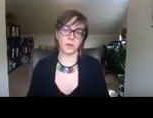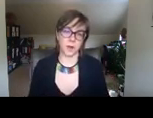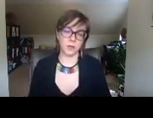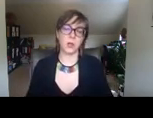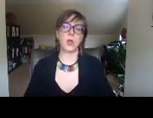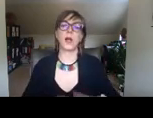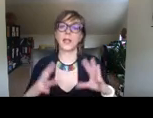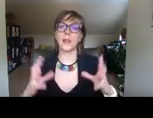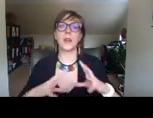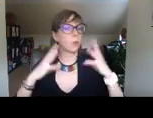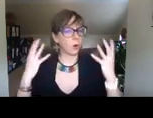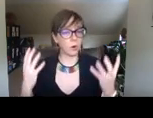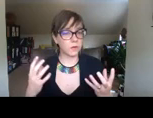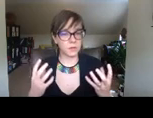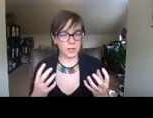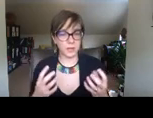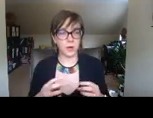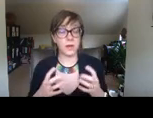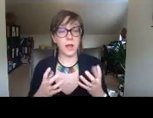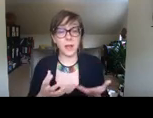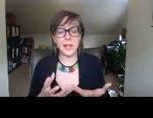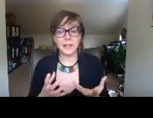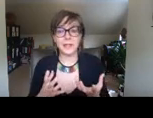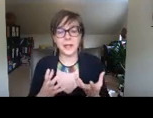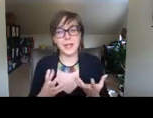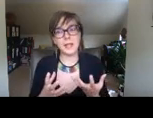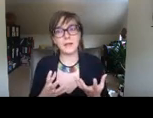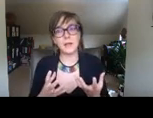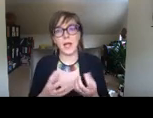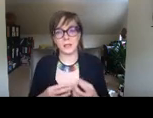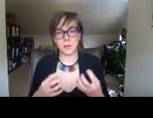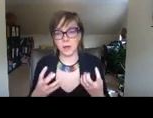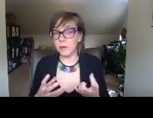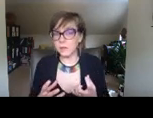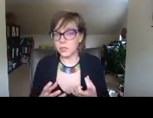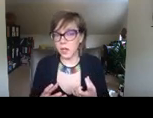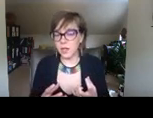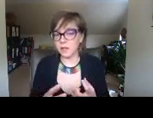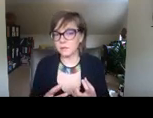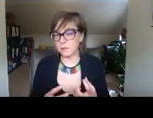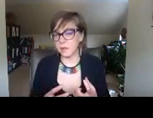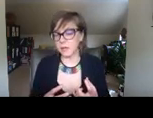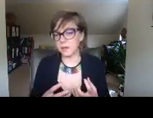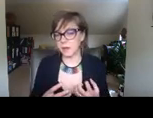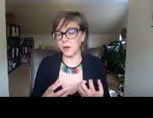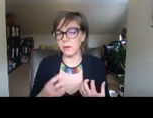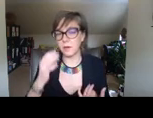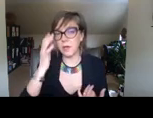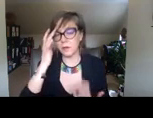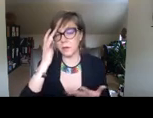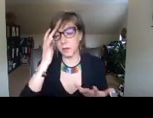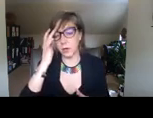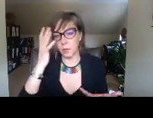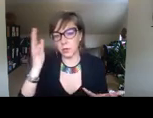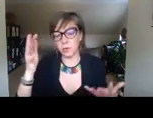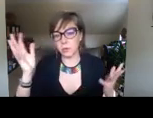and the providers. Again, we're all in this together, and it has become a cliche, and sometimes I get tired of hearing